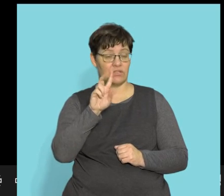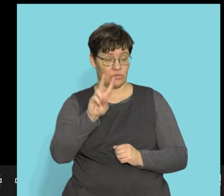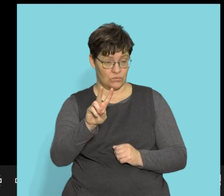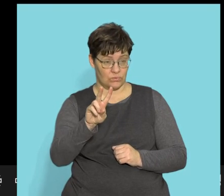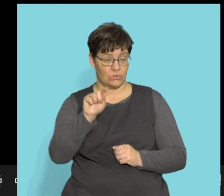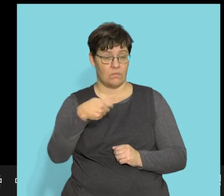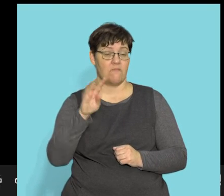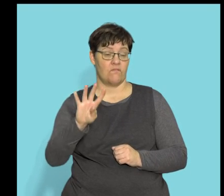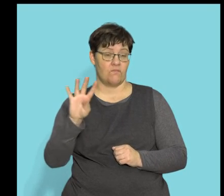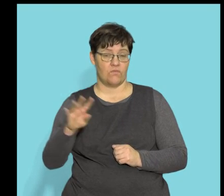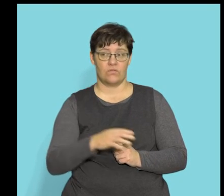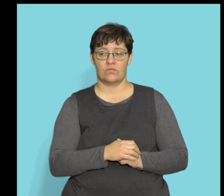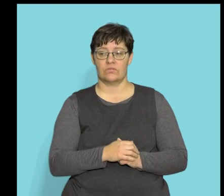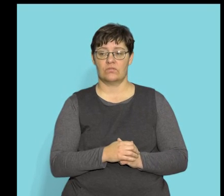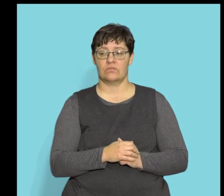2572,44.